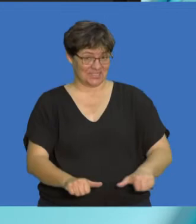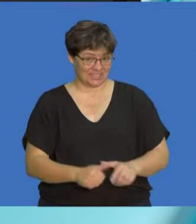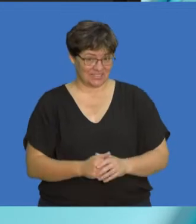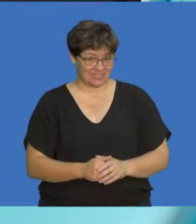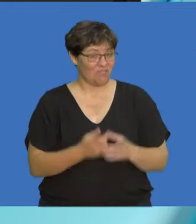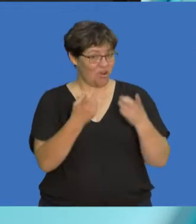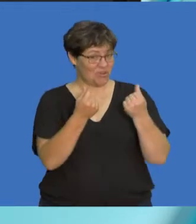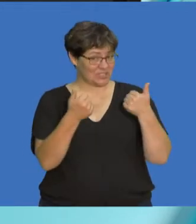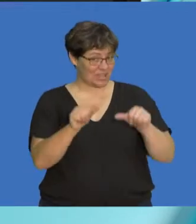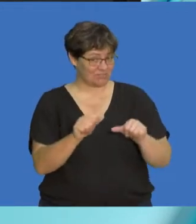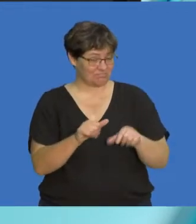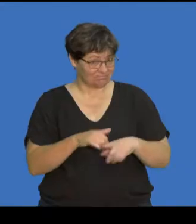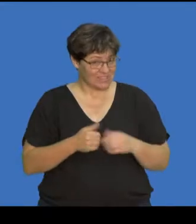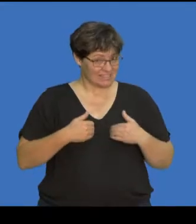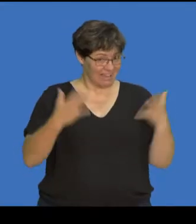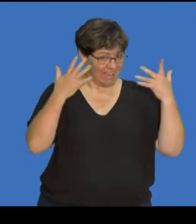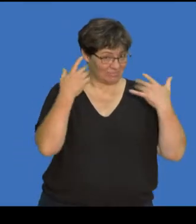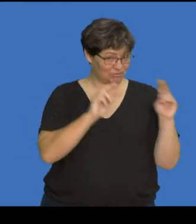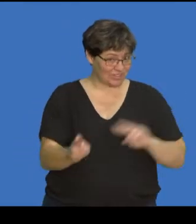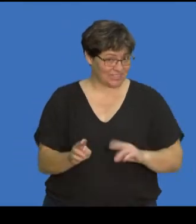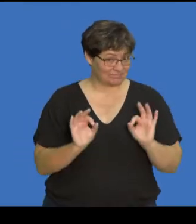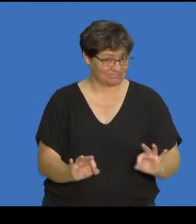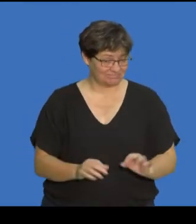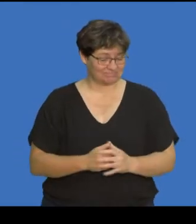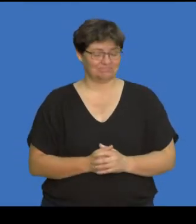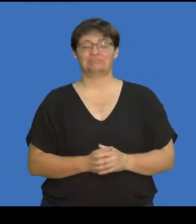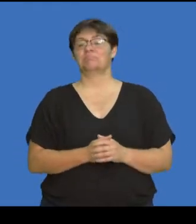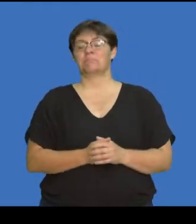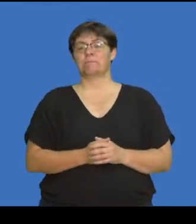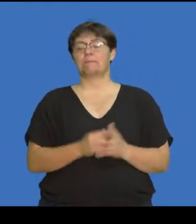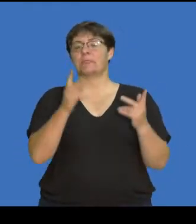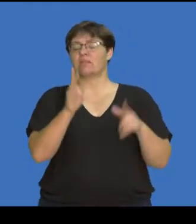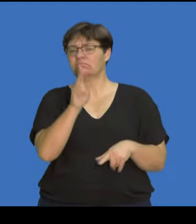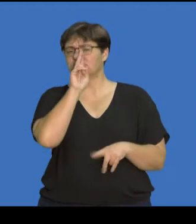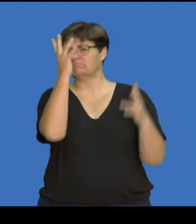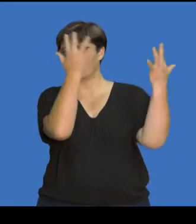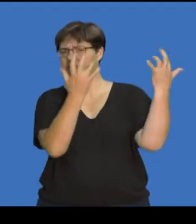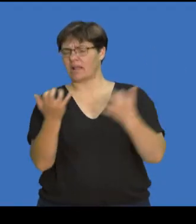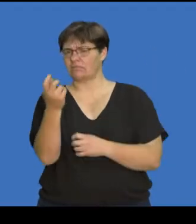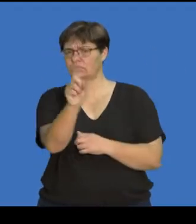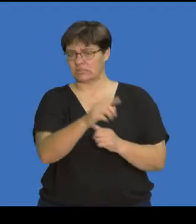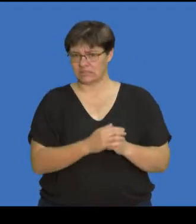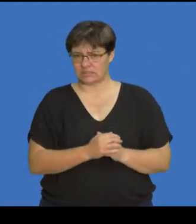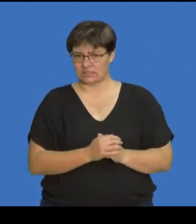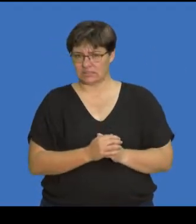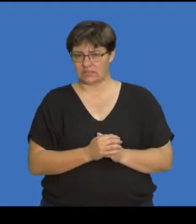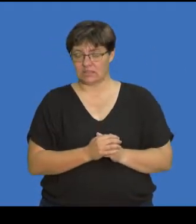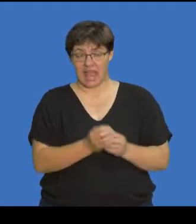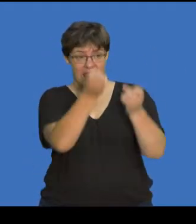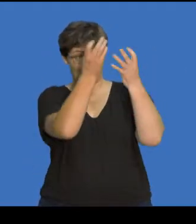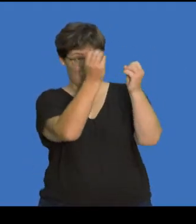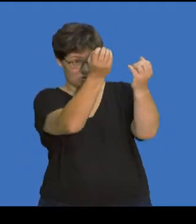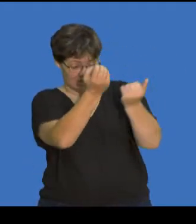Ready for takeoff? Here we go. Okay, what are we going to do now? We're going to calculate from the given